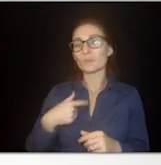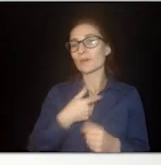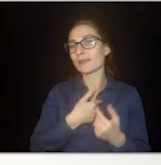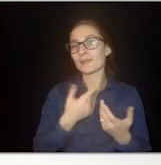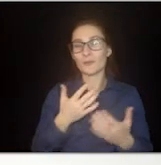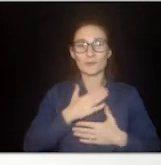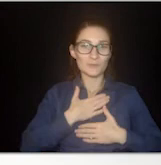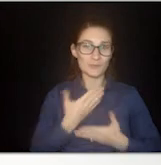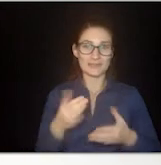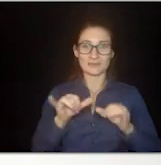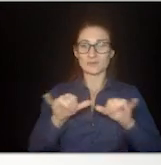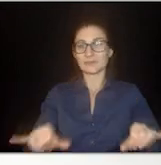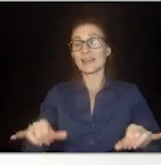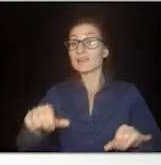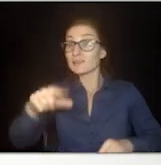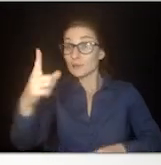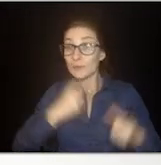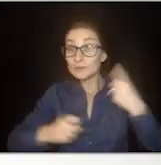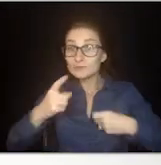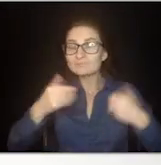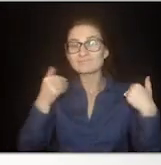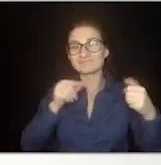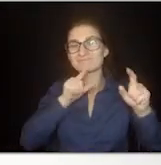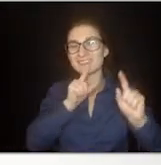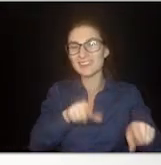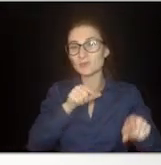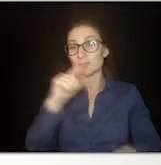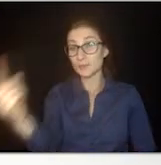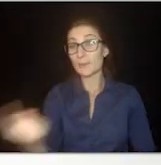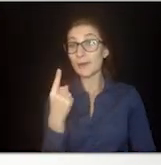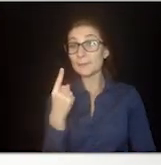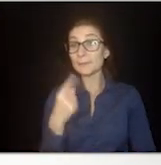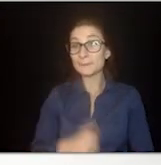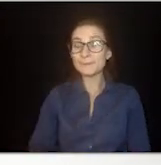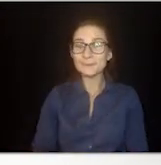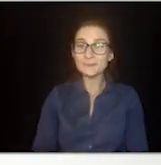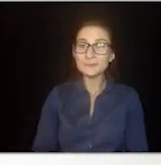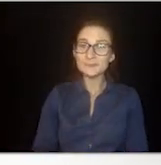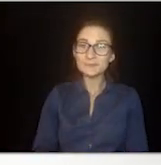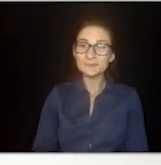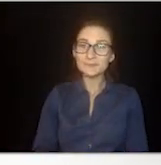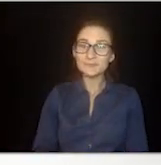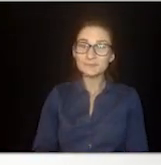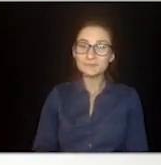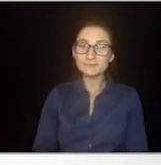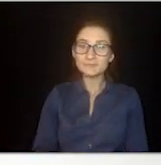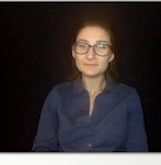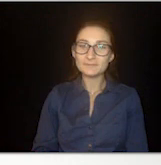we're more than happy to stay and answer questions. So come on up and we'll chat.